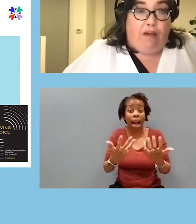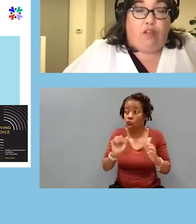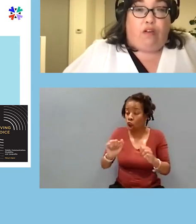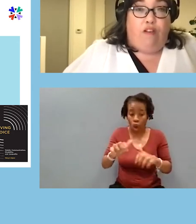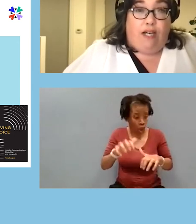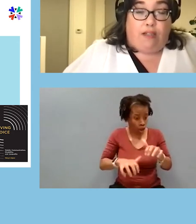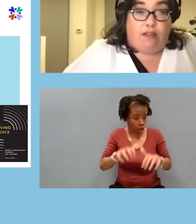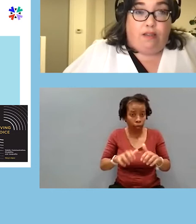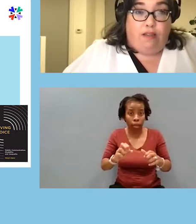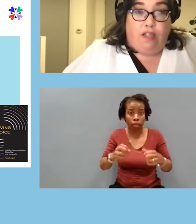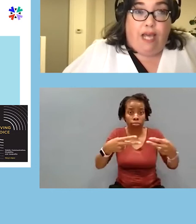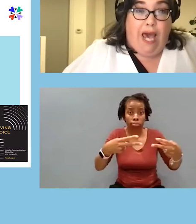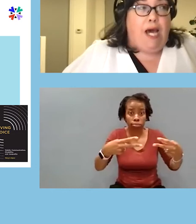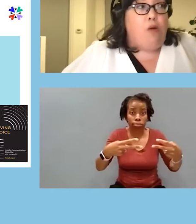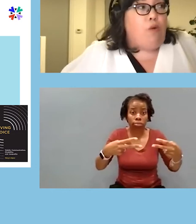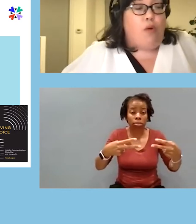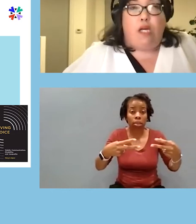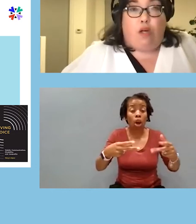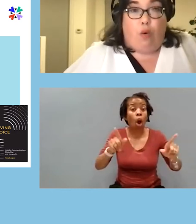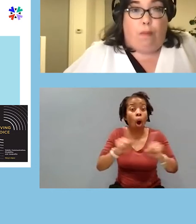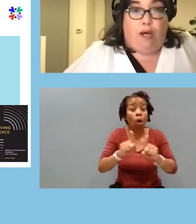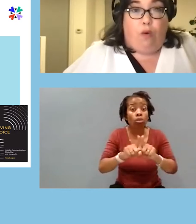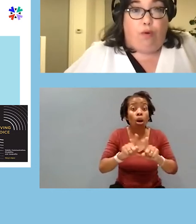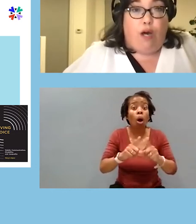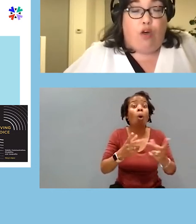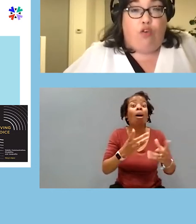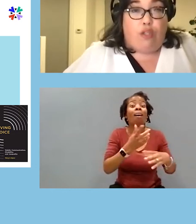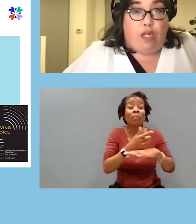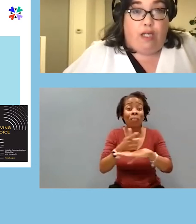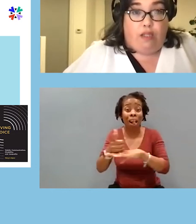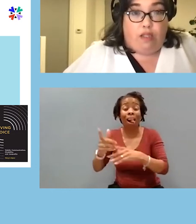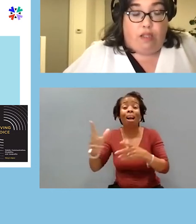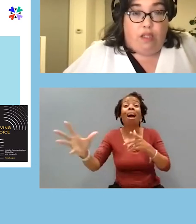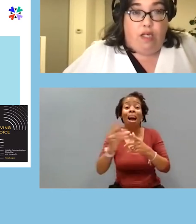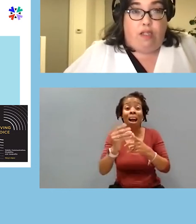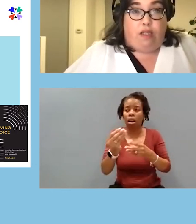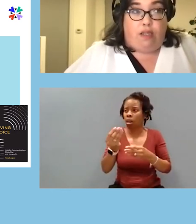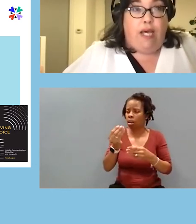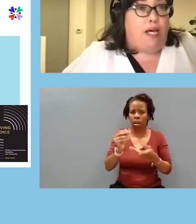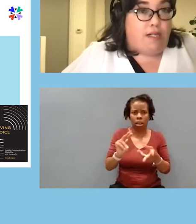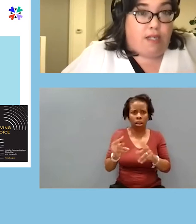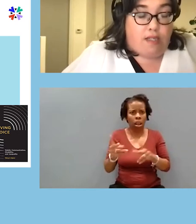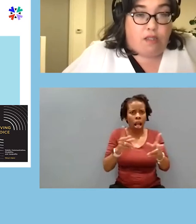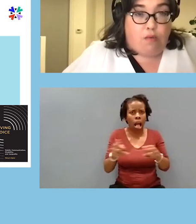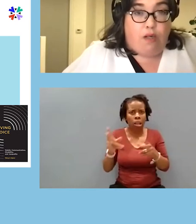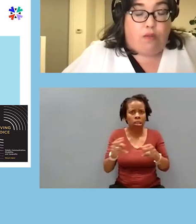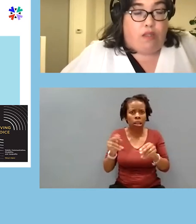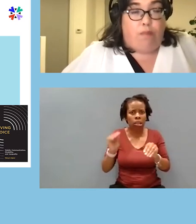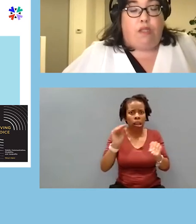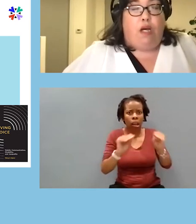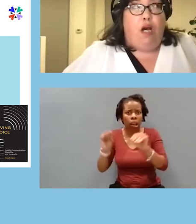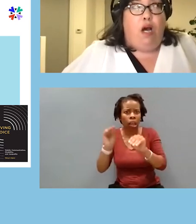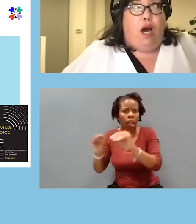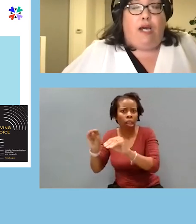film after the fact. Like, how do we go about prioritizing that access as well?